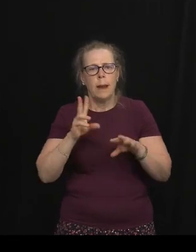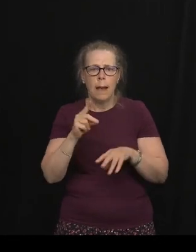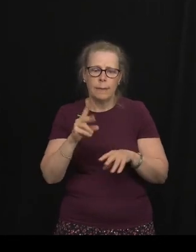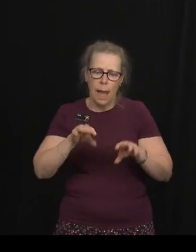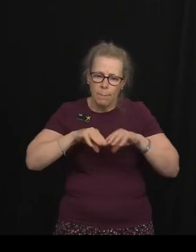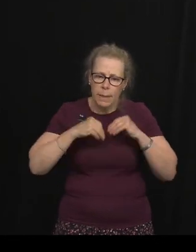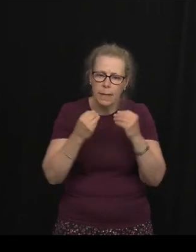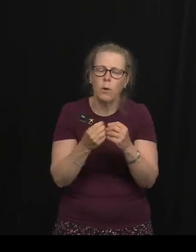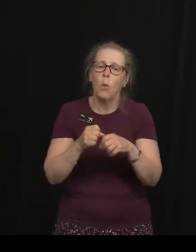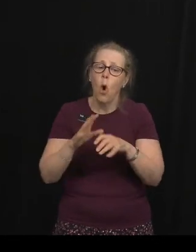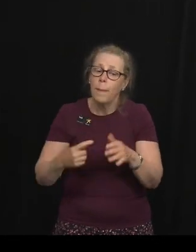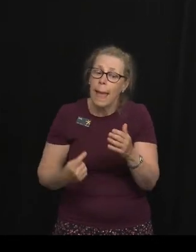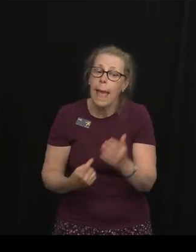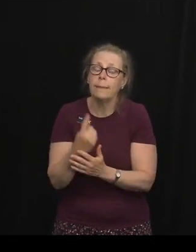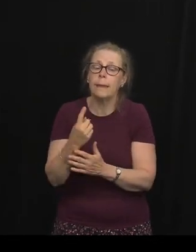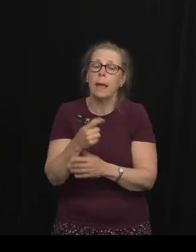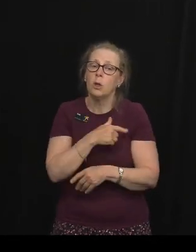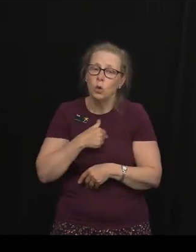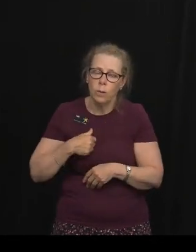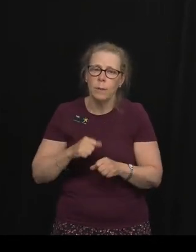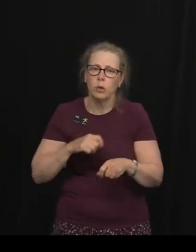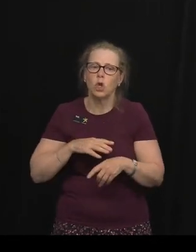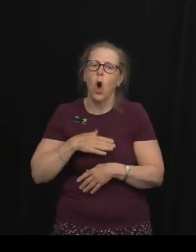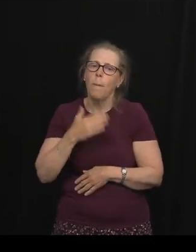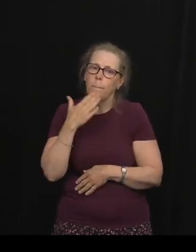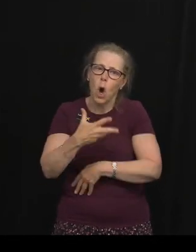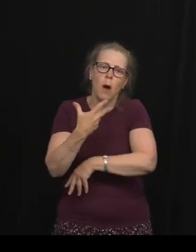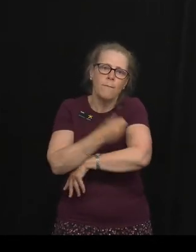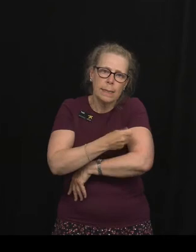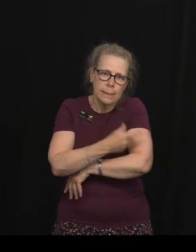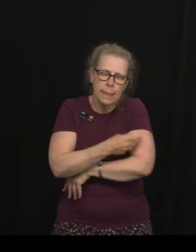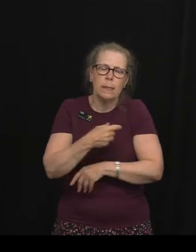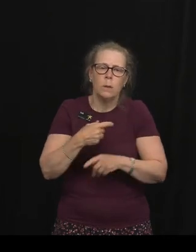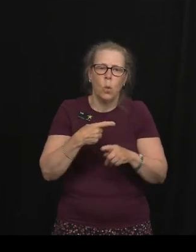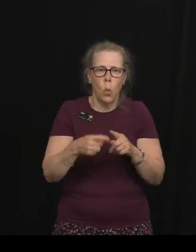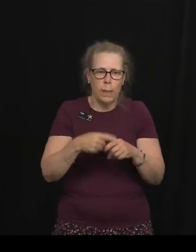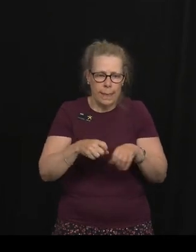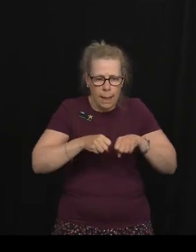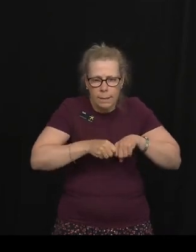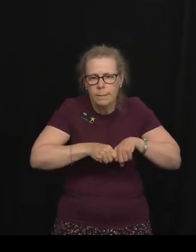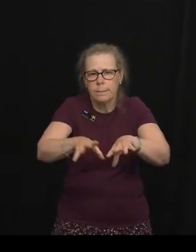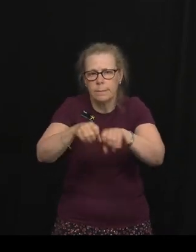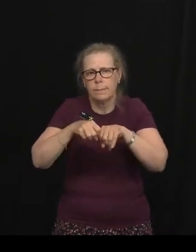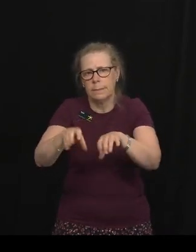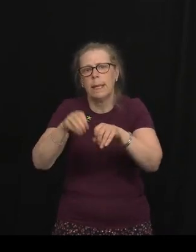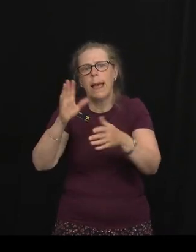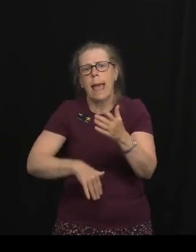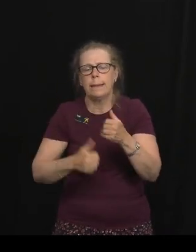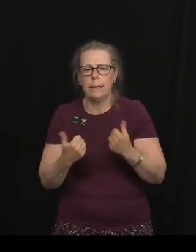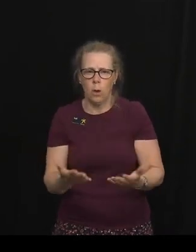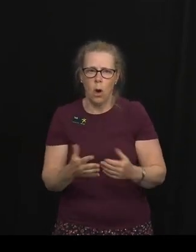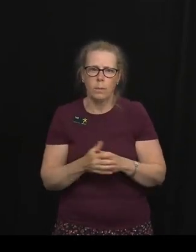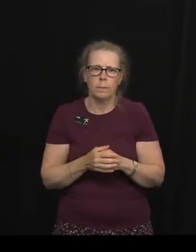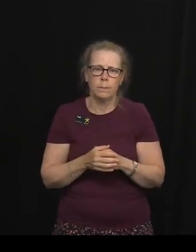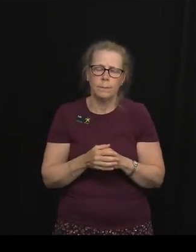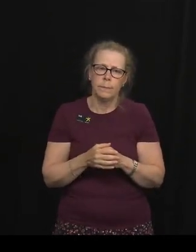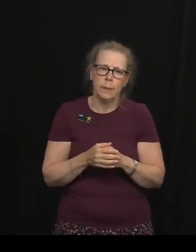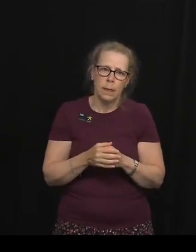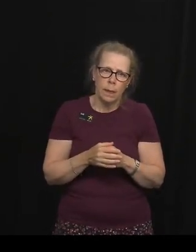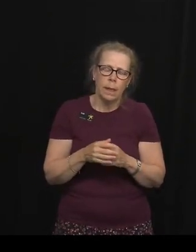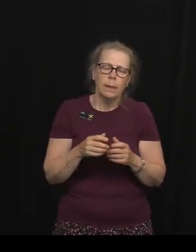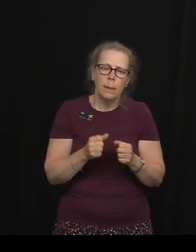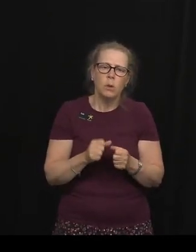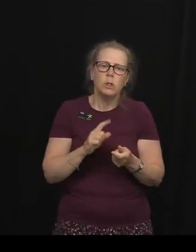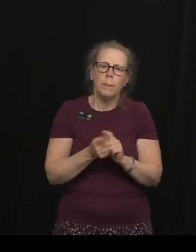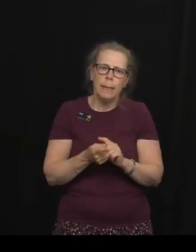happen, that we have access to vaccines and diagnostic and treatment in a different way than today. Not primarily for equity reasons, but for an